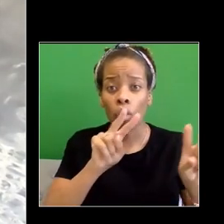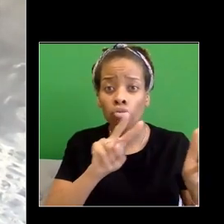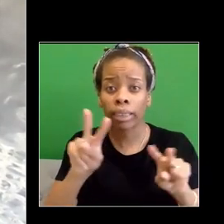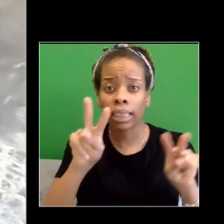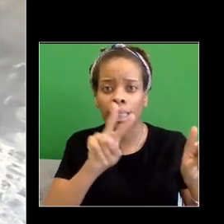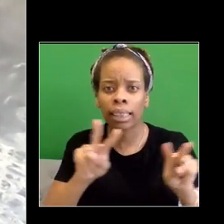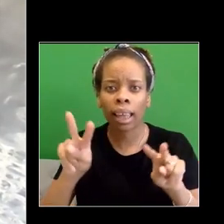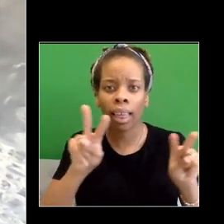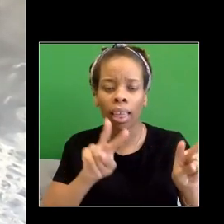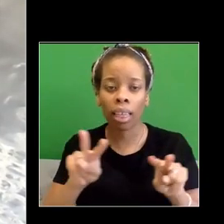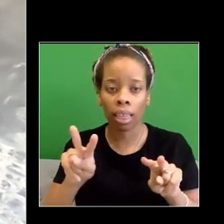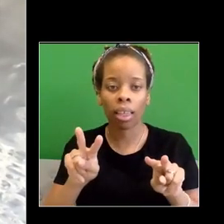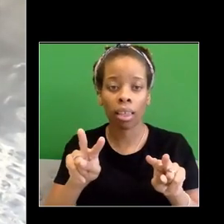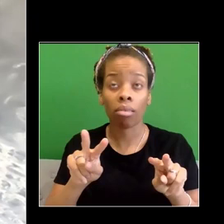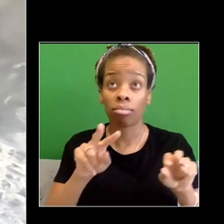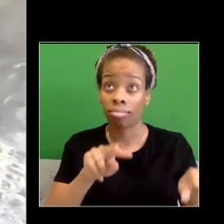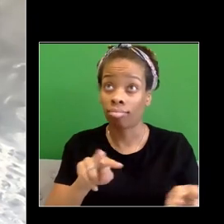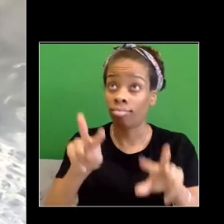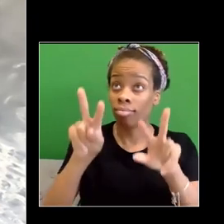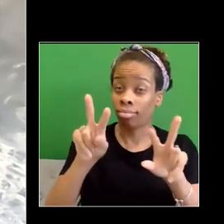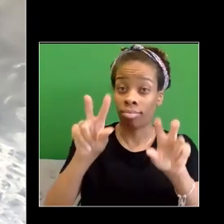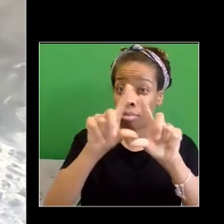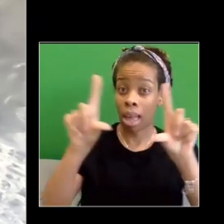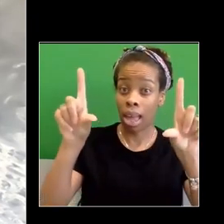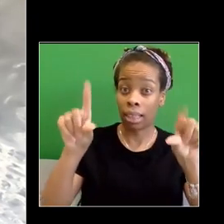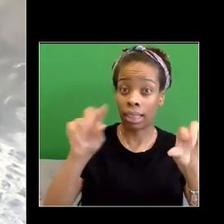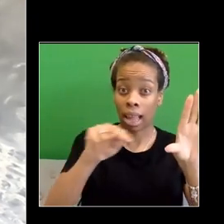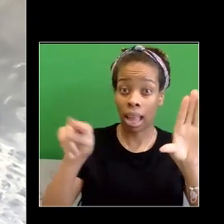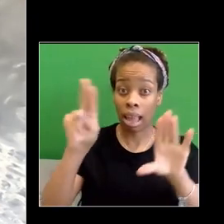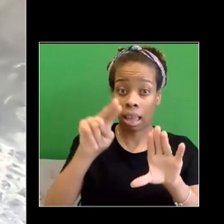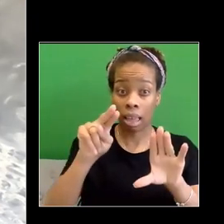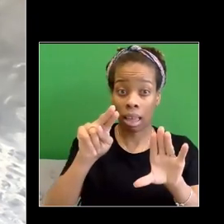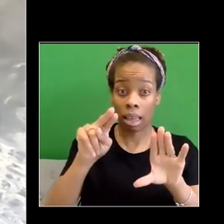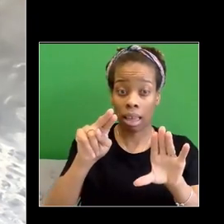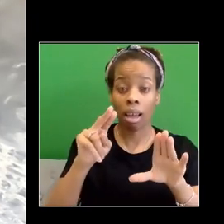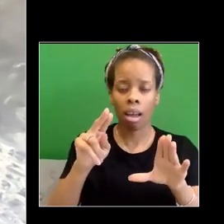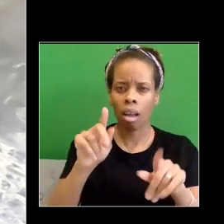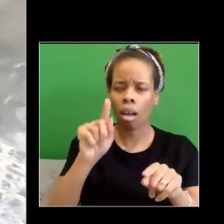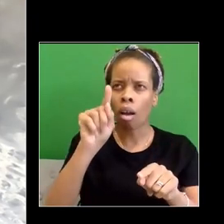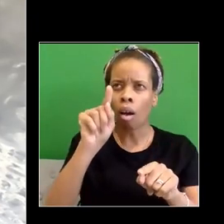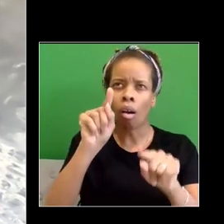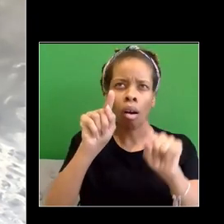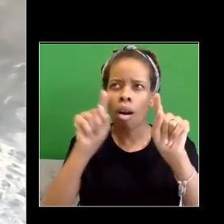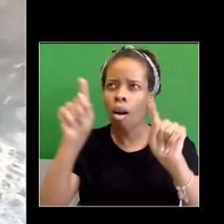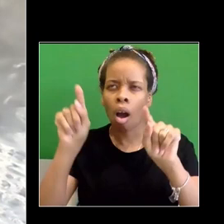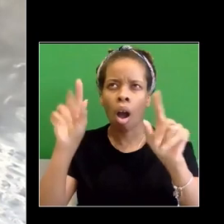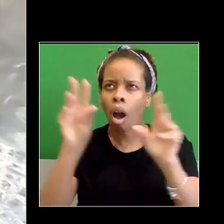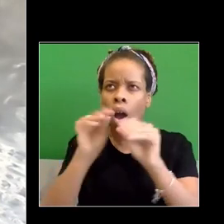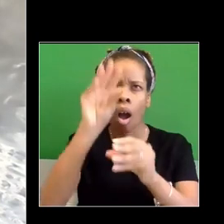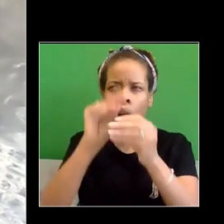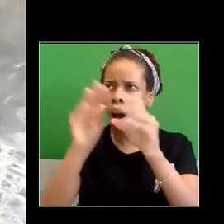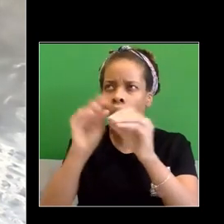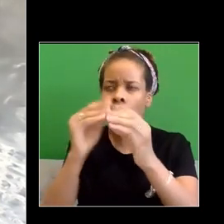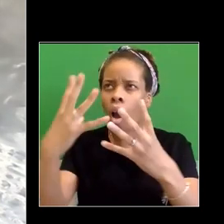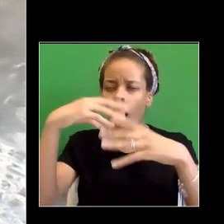that you're looking at the painting and looking at the, and I suppose making sense of the composition, the